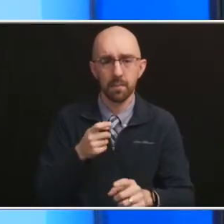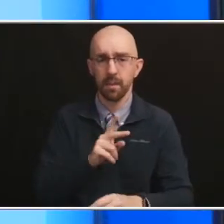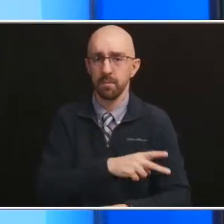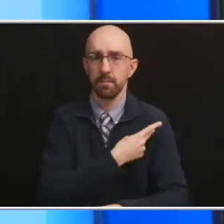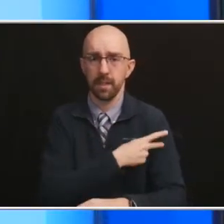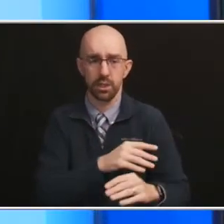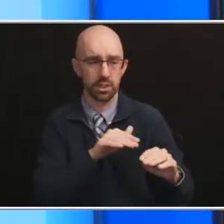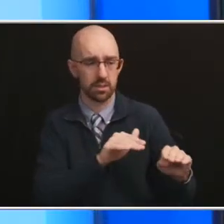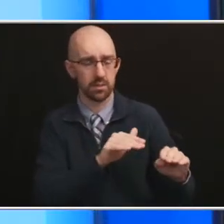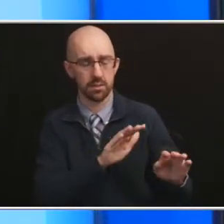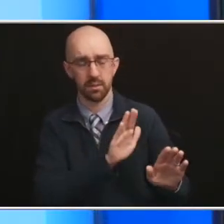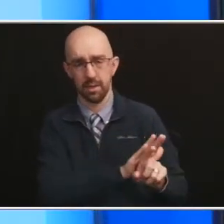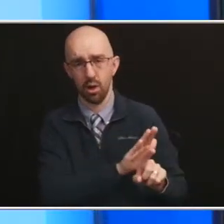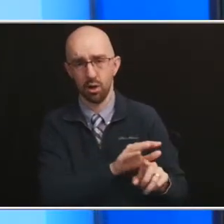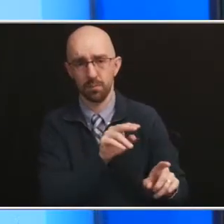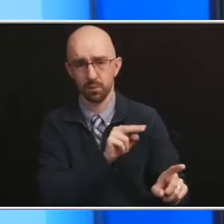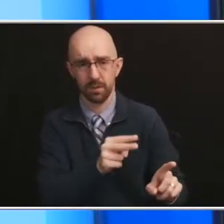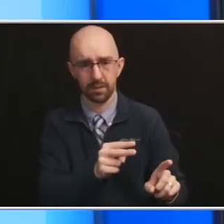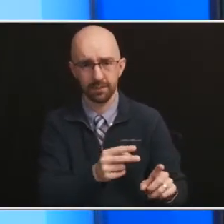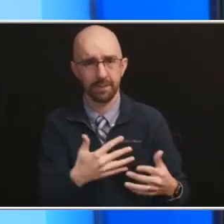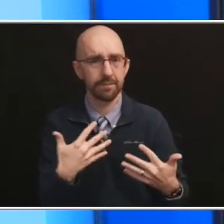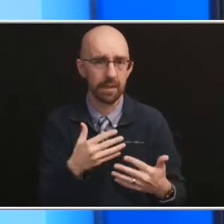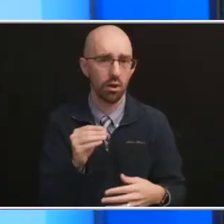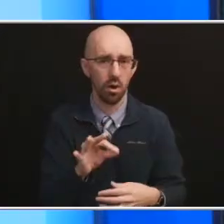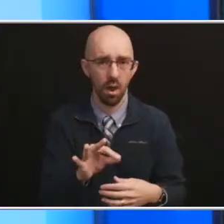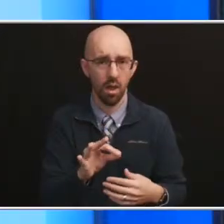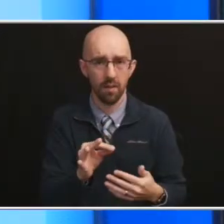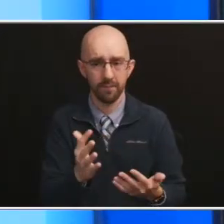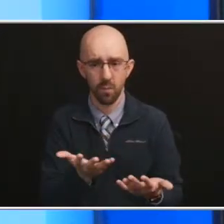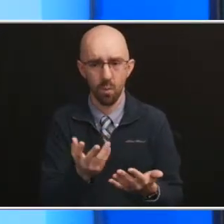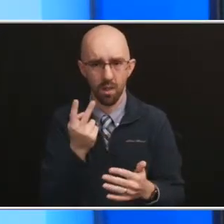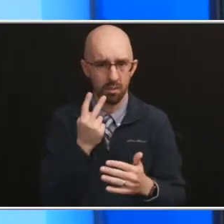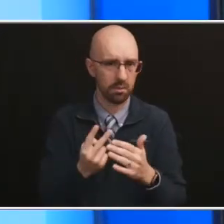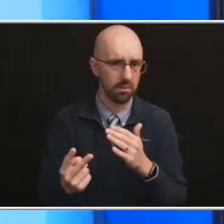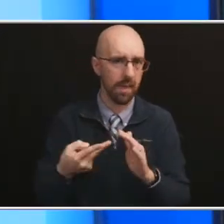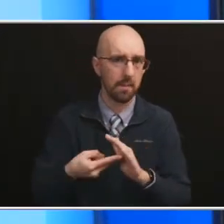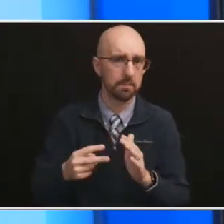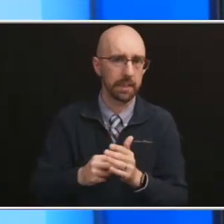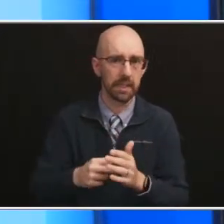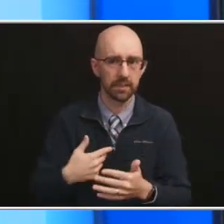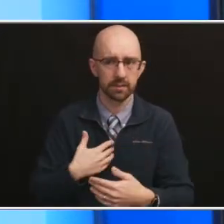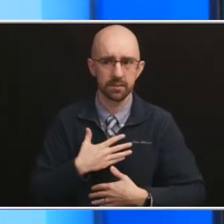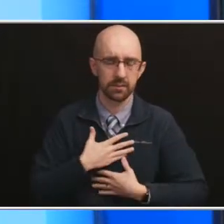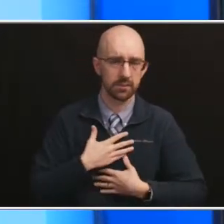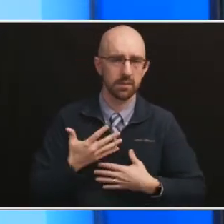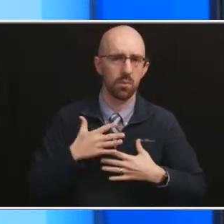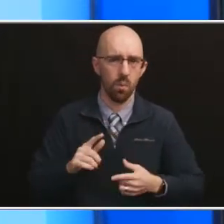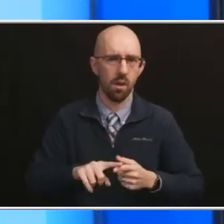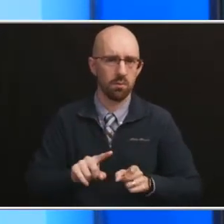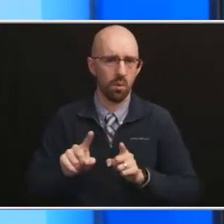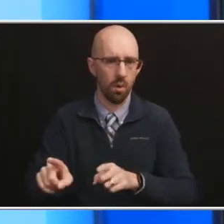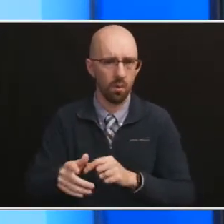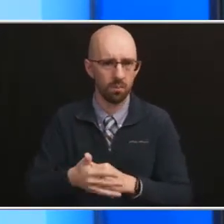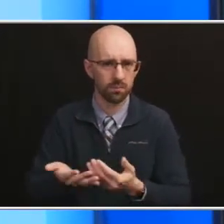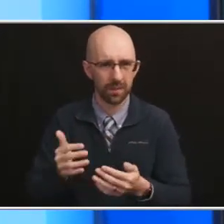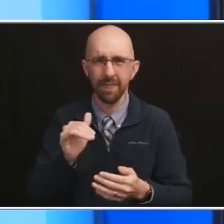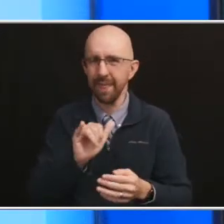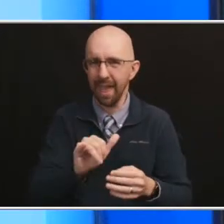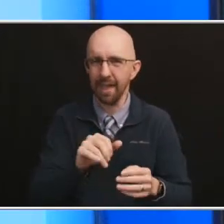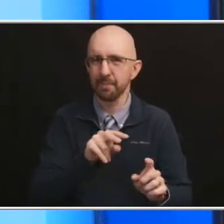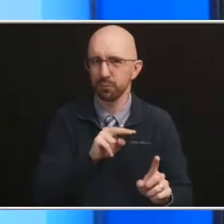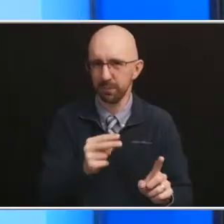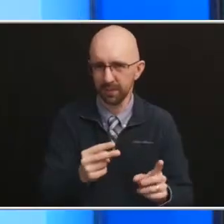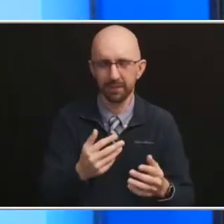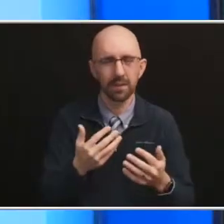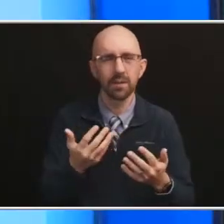right? It's fear of what that might mean, right? From an independence perspective, from a, like we kind of talked about a couple